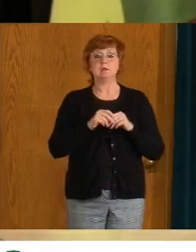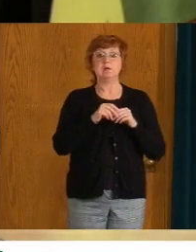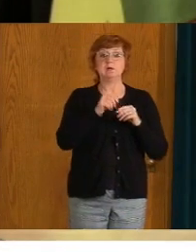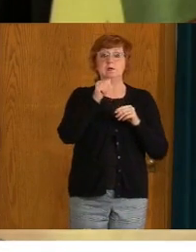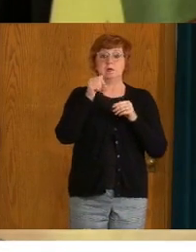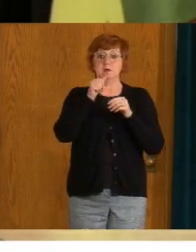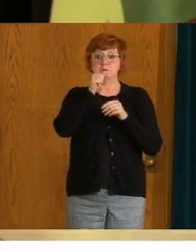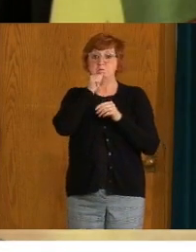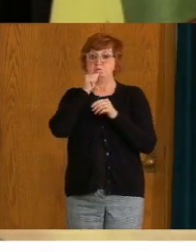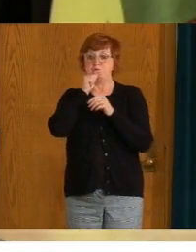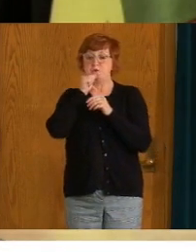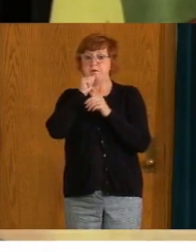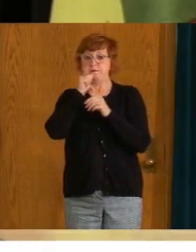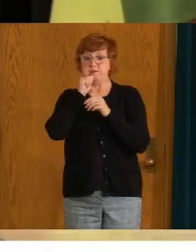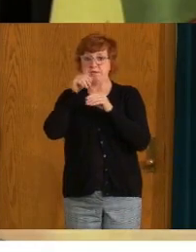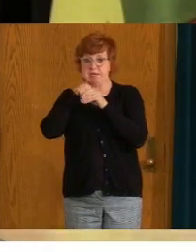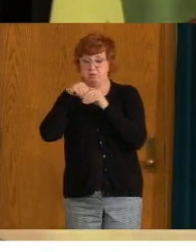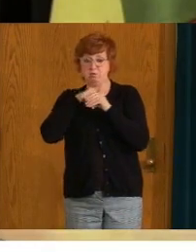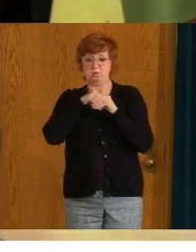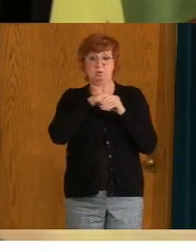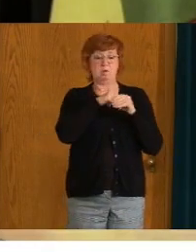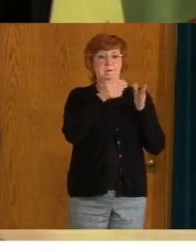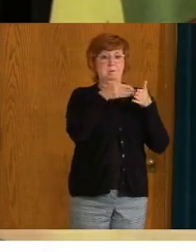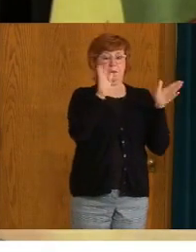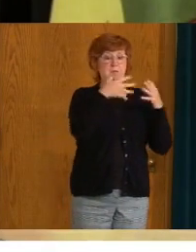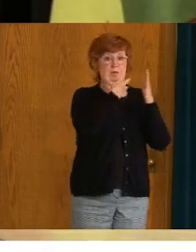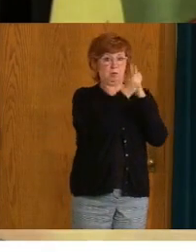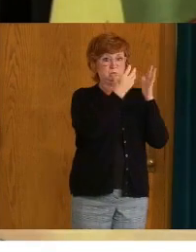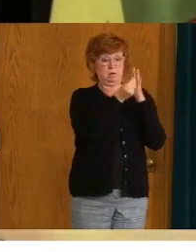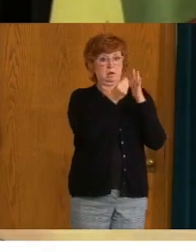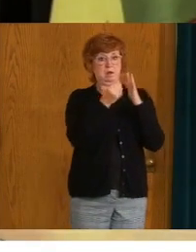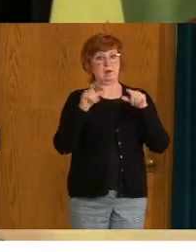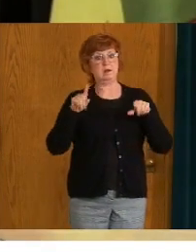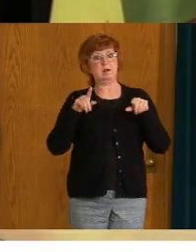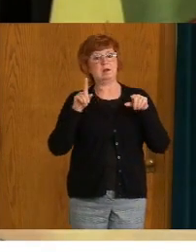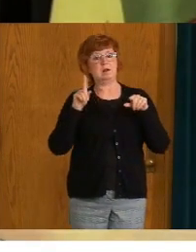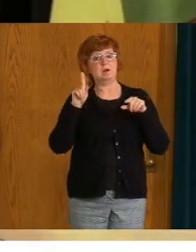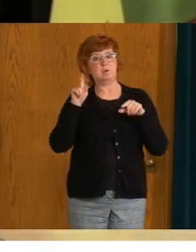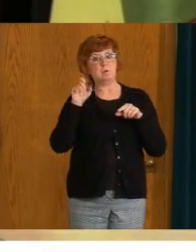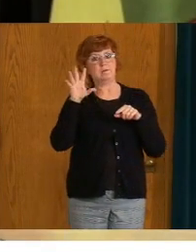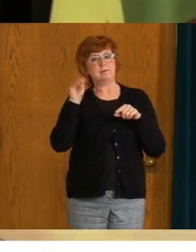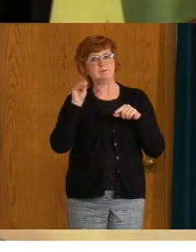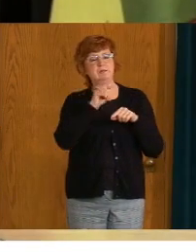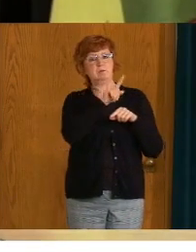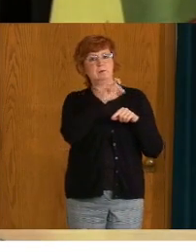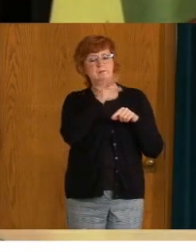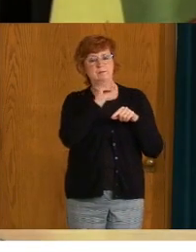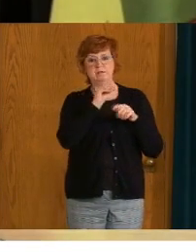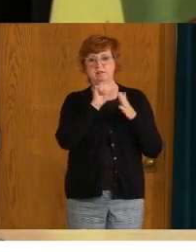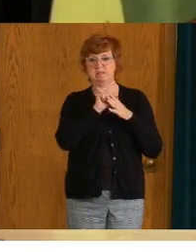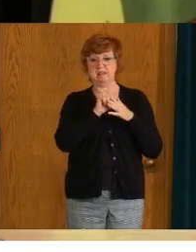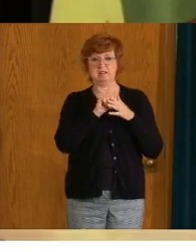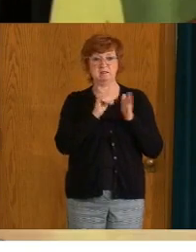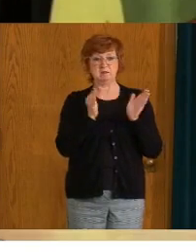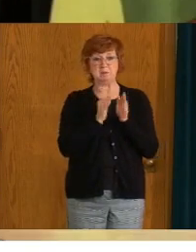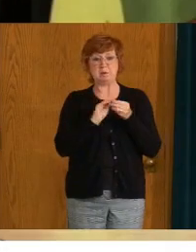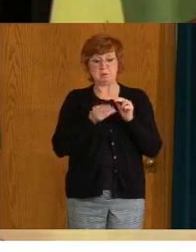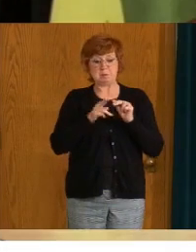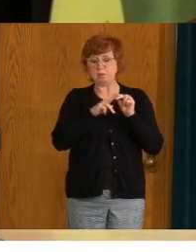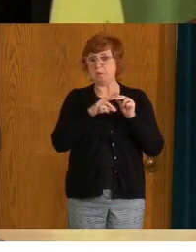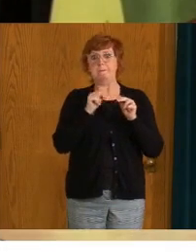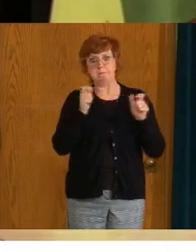outdoor gatherings will be able to increase to 150 people. Significant increase over where we have been. We are now very close